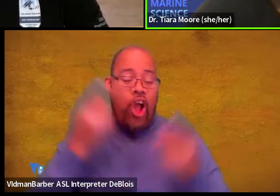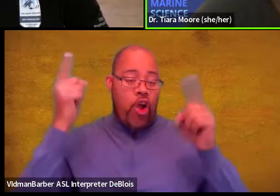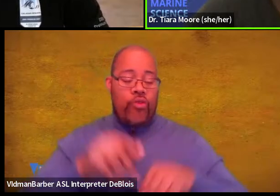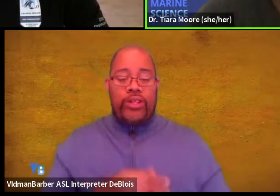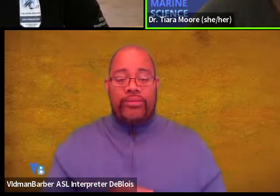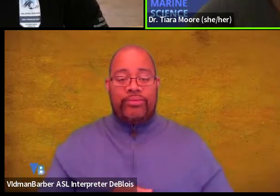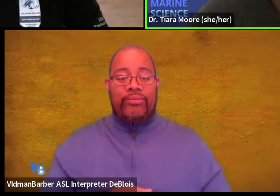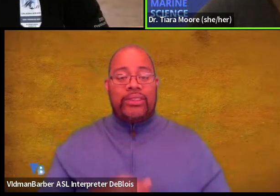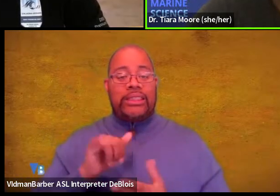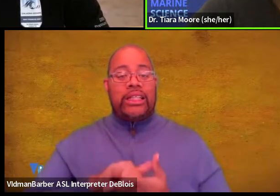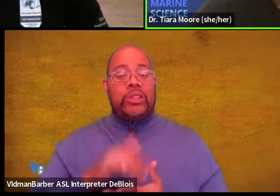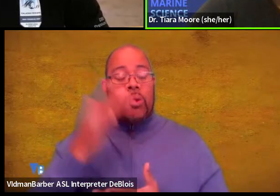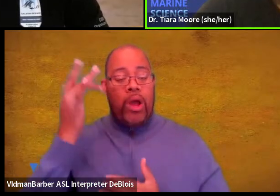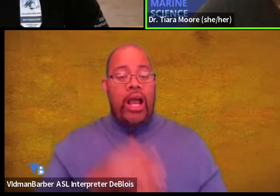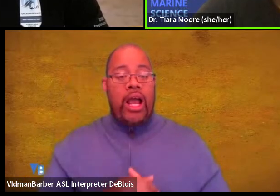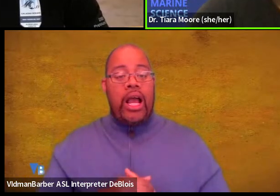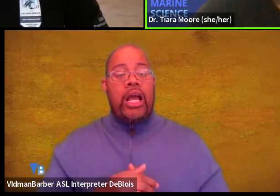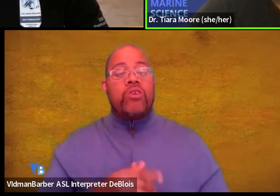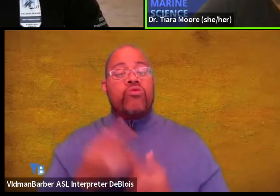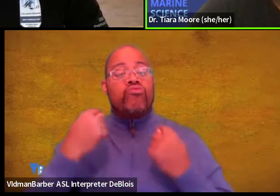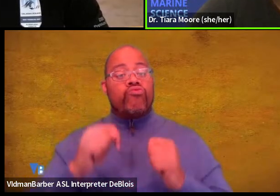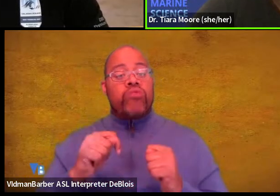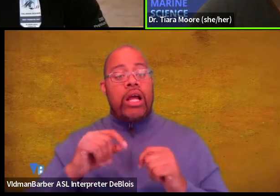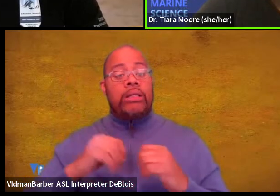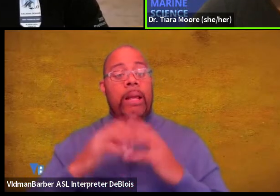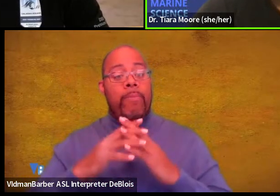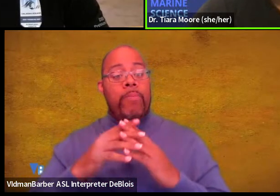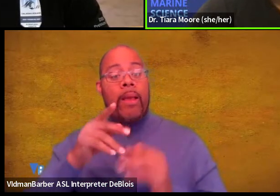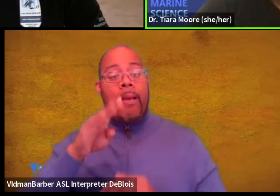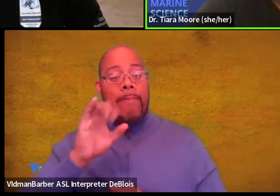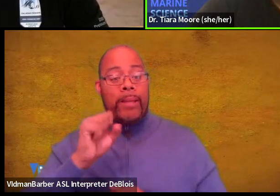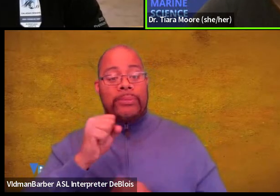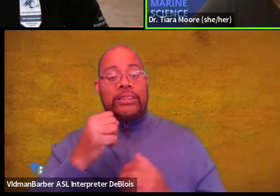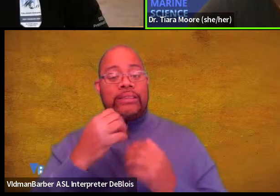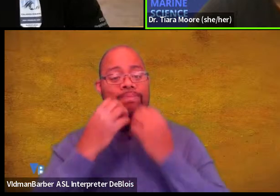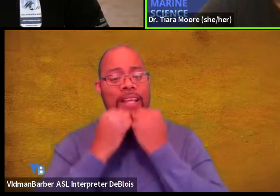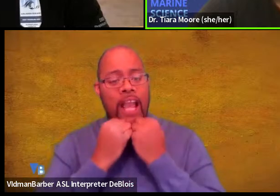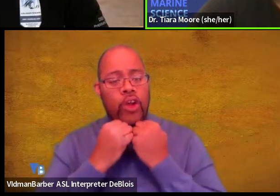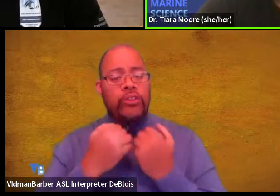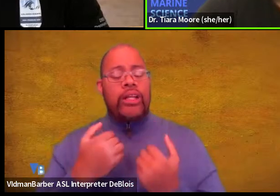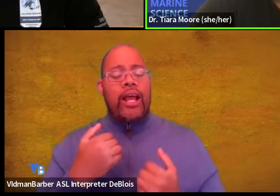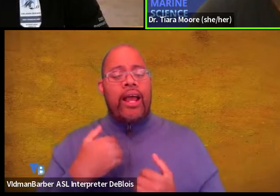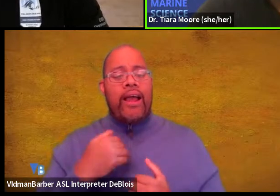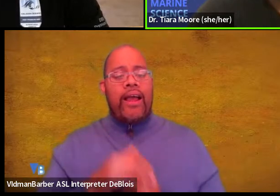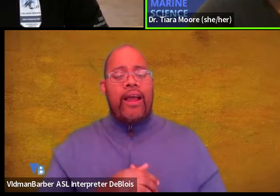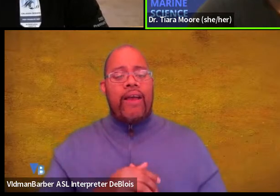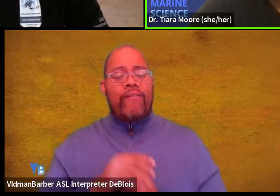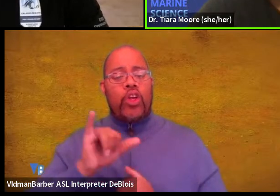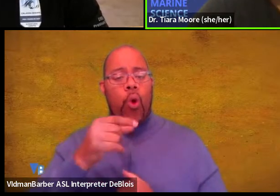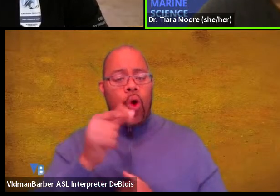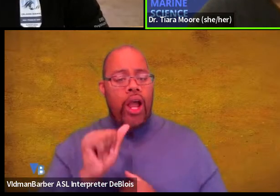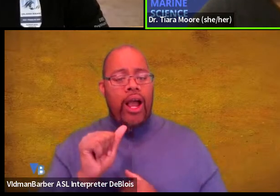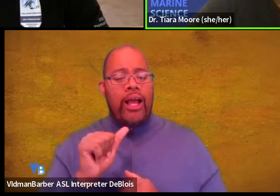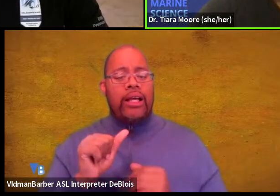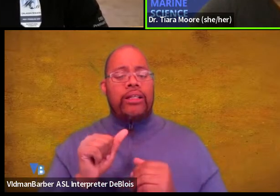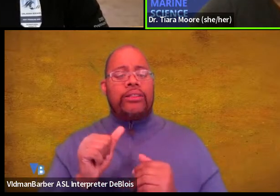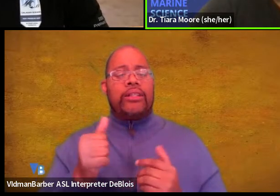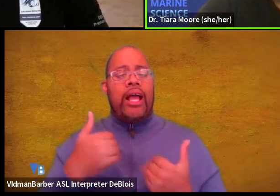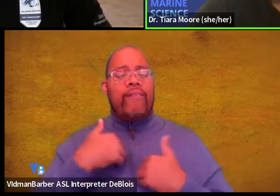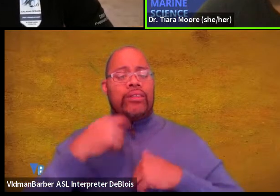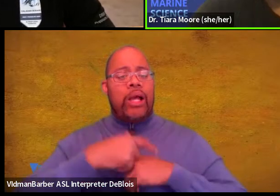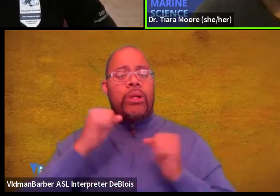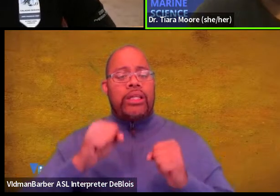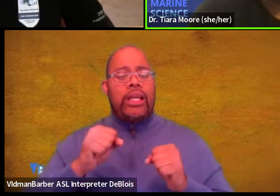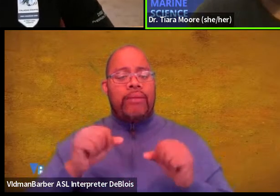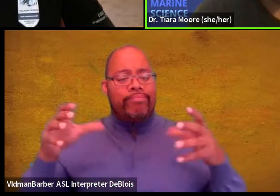agree. Like, that's why you're right. We've tried to implement BIMS cares, having therapy, having yoga sessions, having time where we can